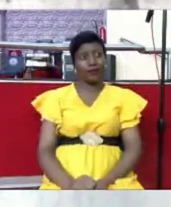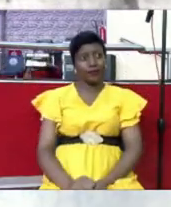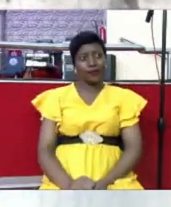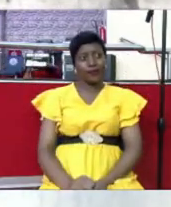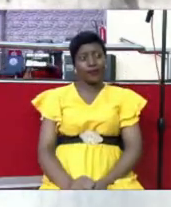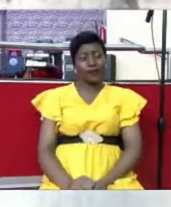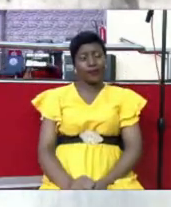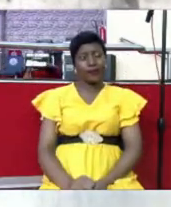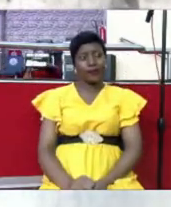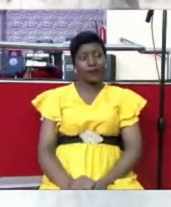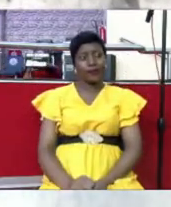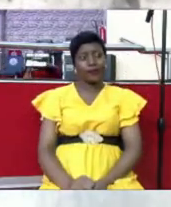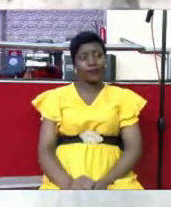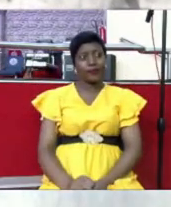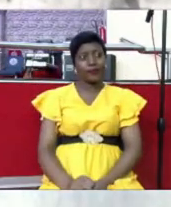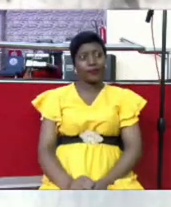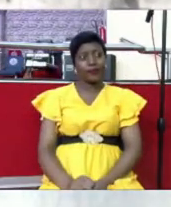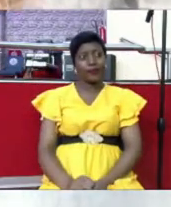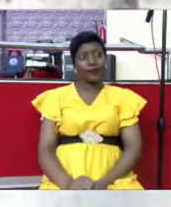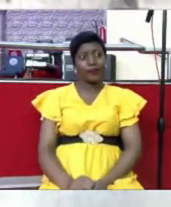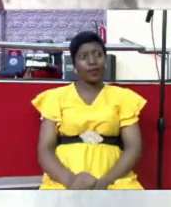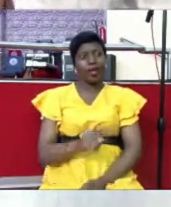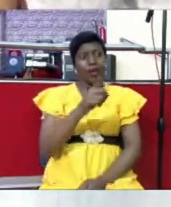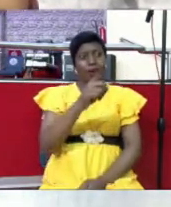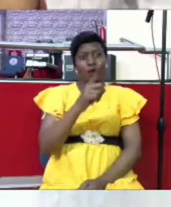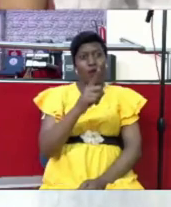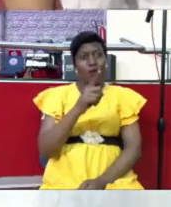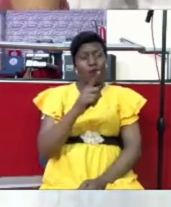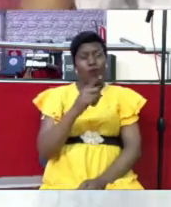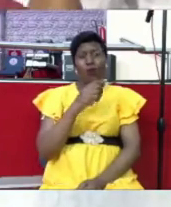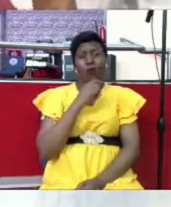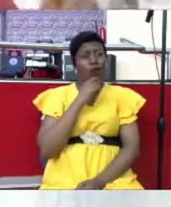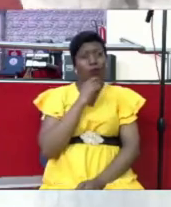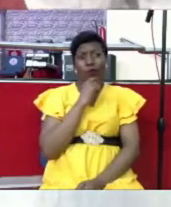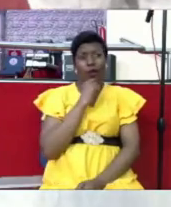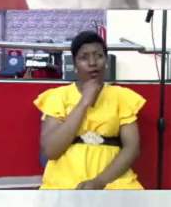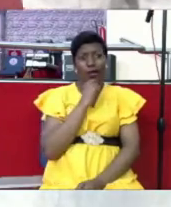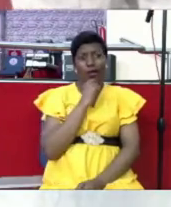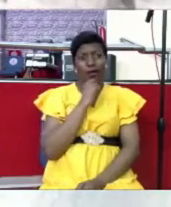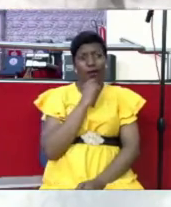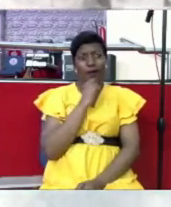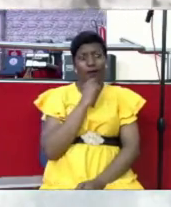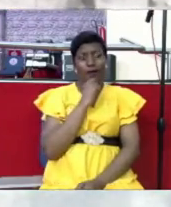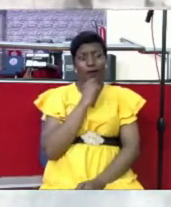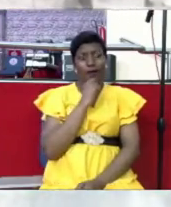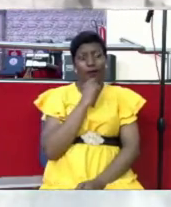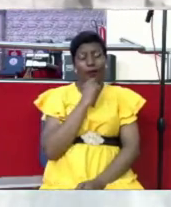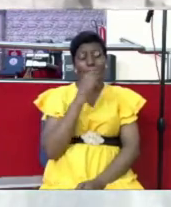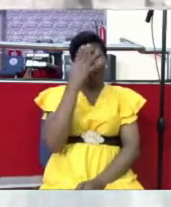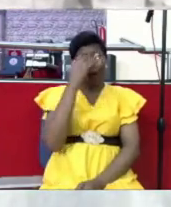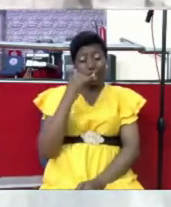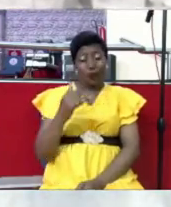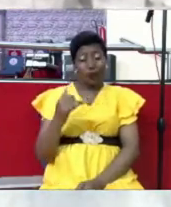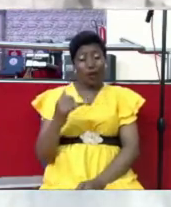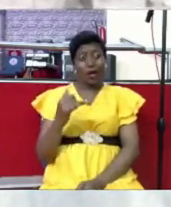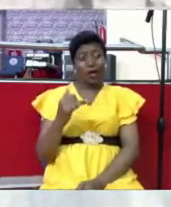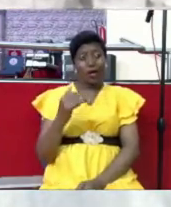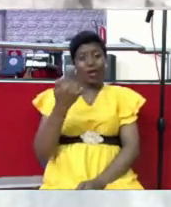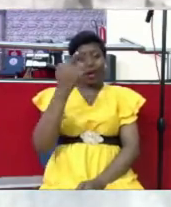waislamu wanaendelea sana. Have you ever wondered? Je, ushawahi shtuka? Why is it that the Indians